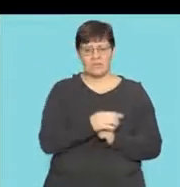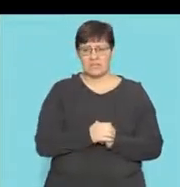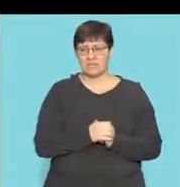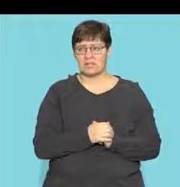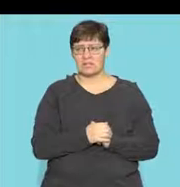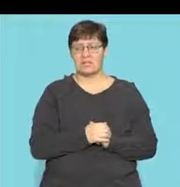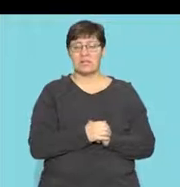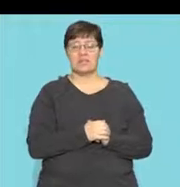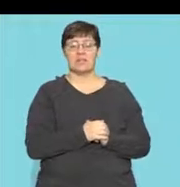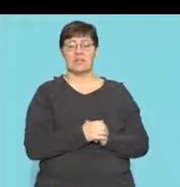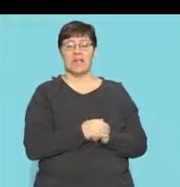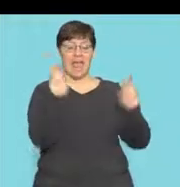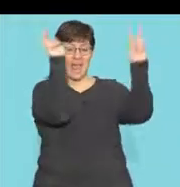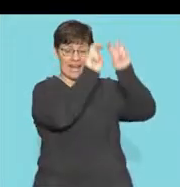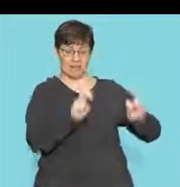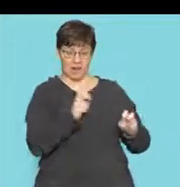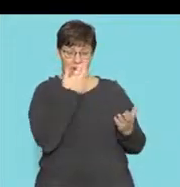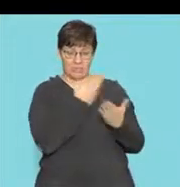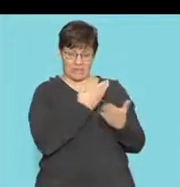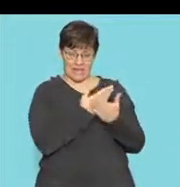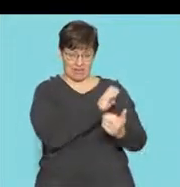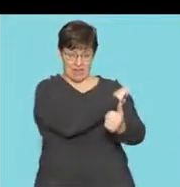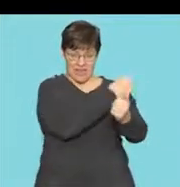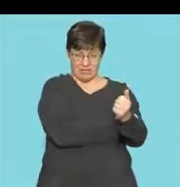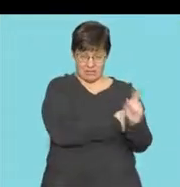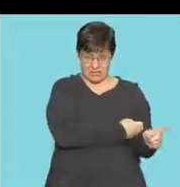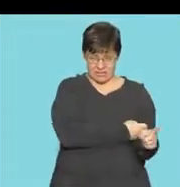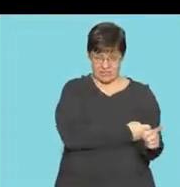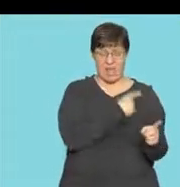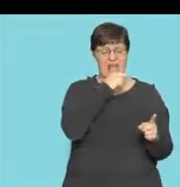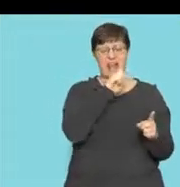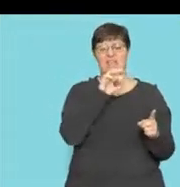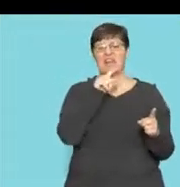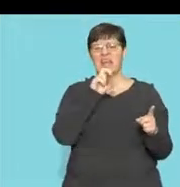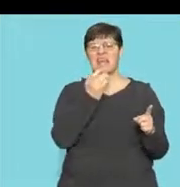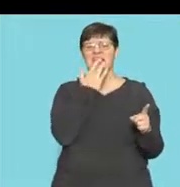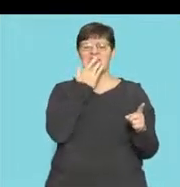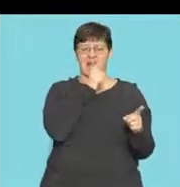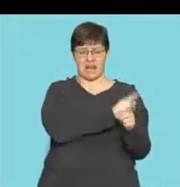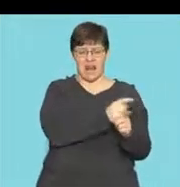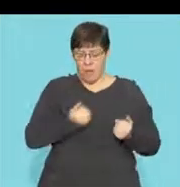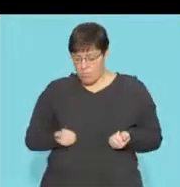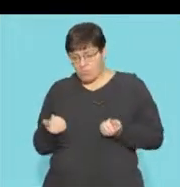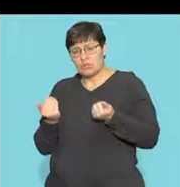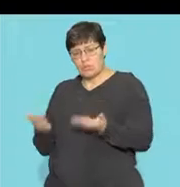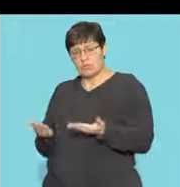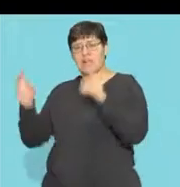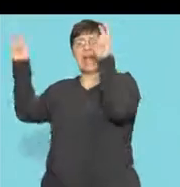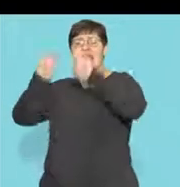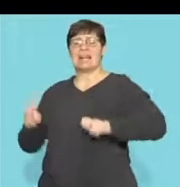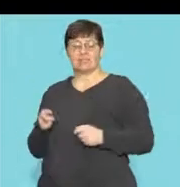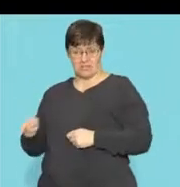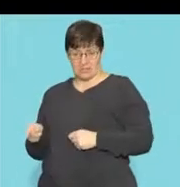electrical potential energy, we can use a galvanic cell, and it will produce for us electrical